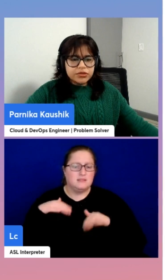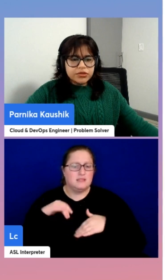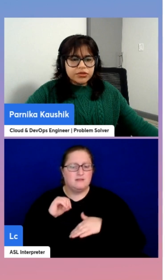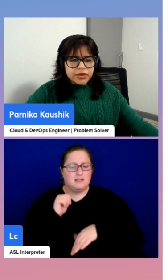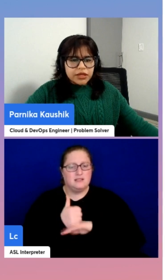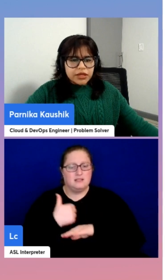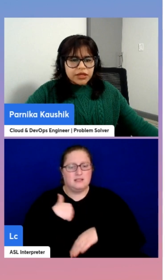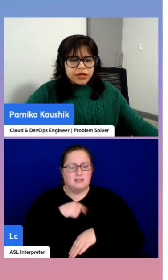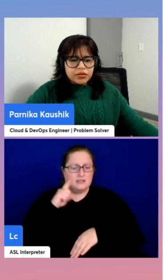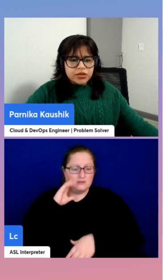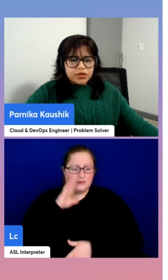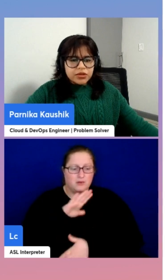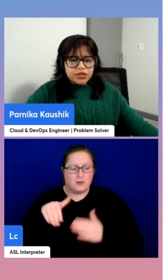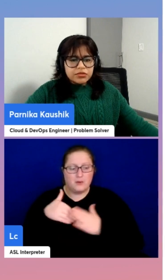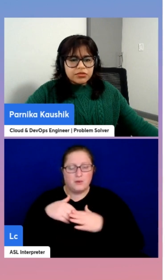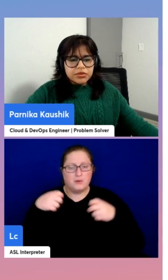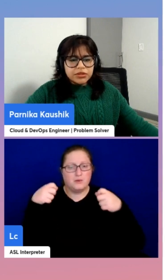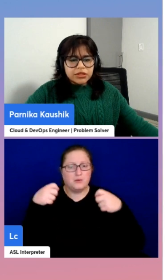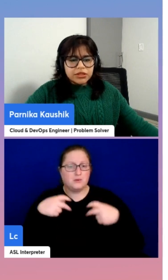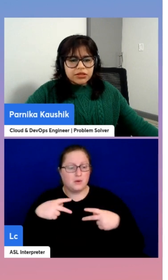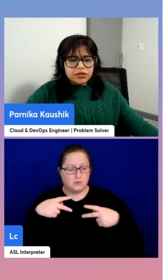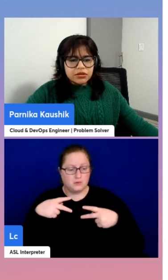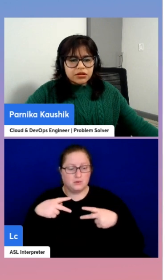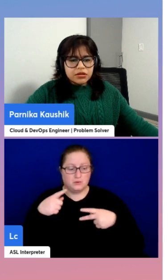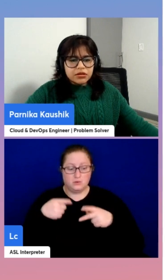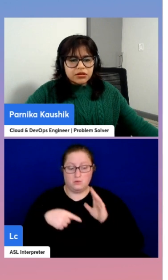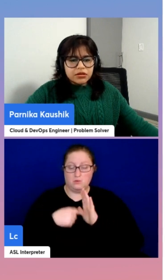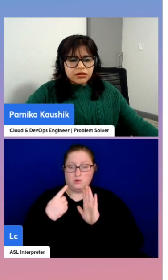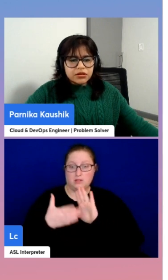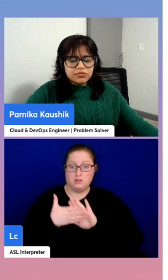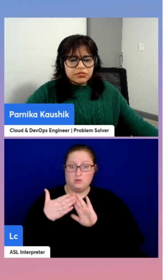code. And once that run completes,